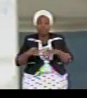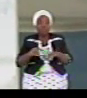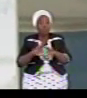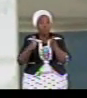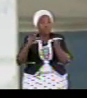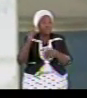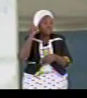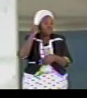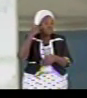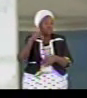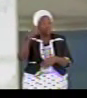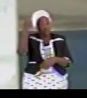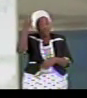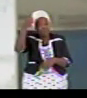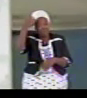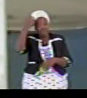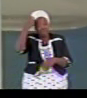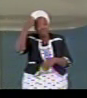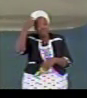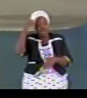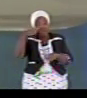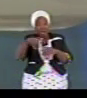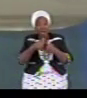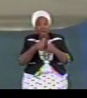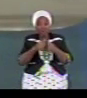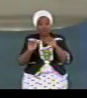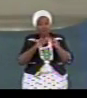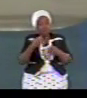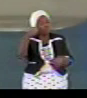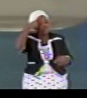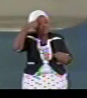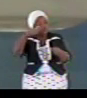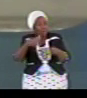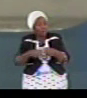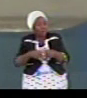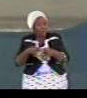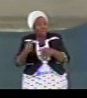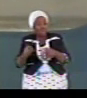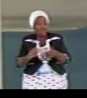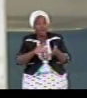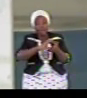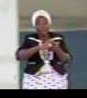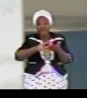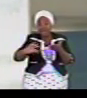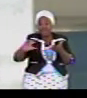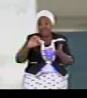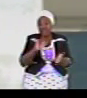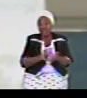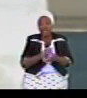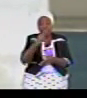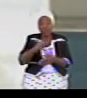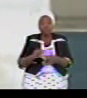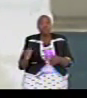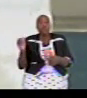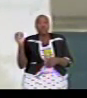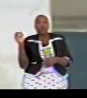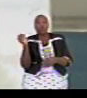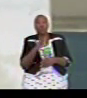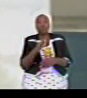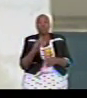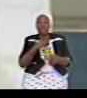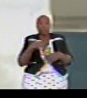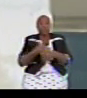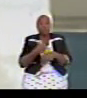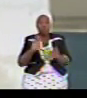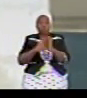your mind, how do you recollect the verse that will throw the door open and